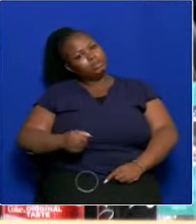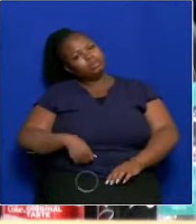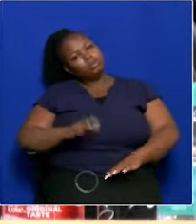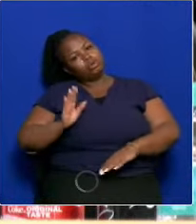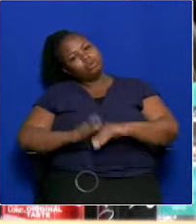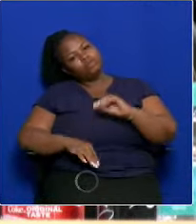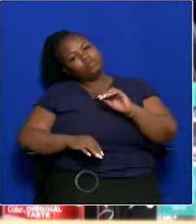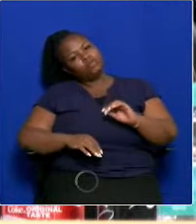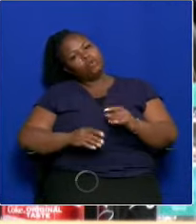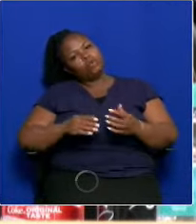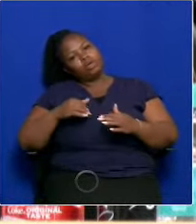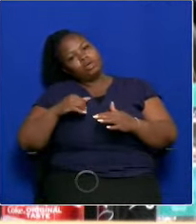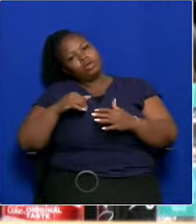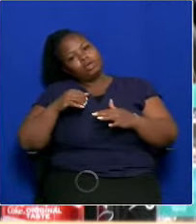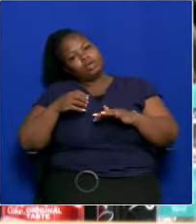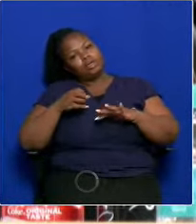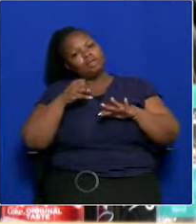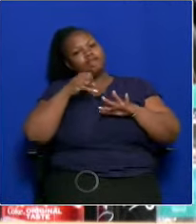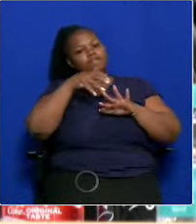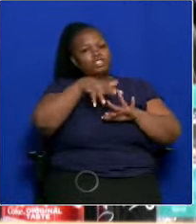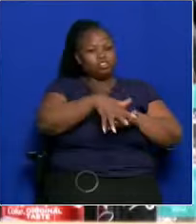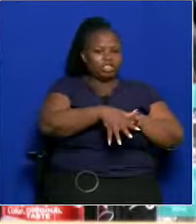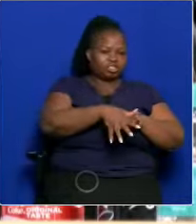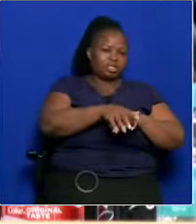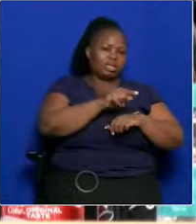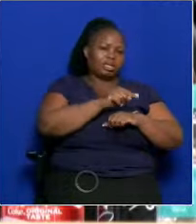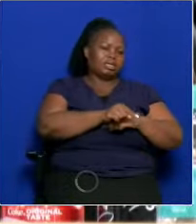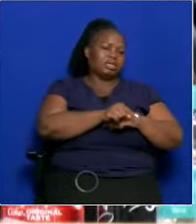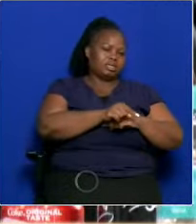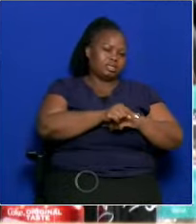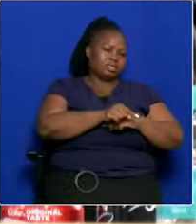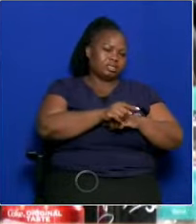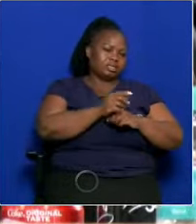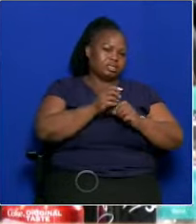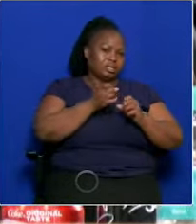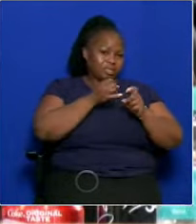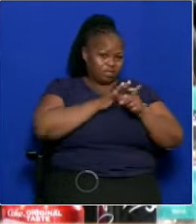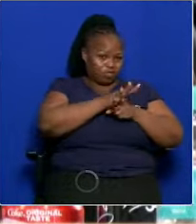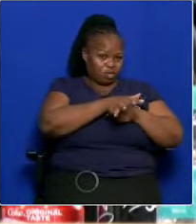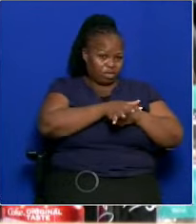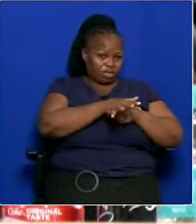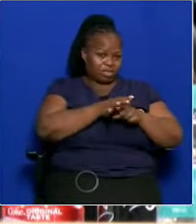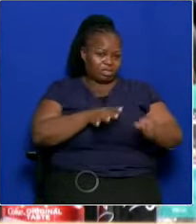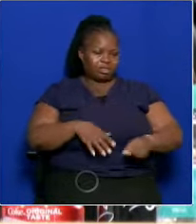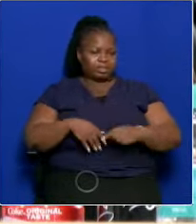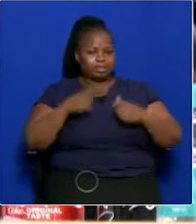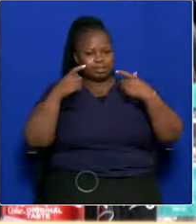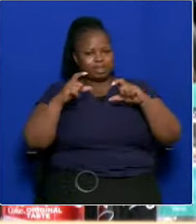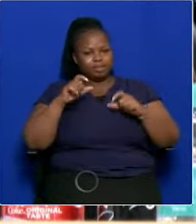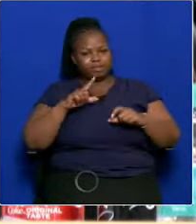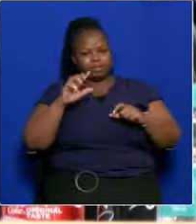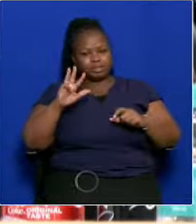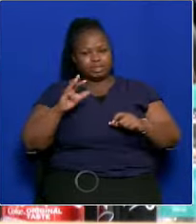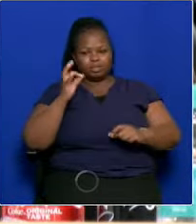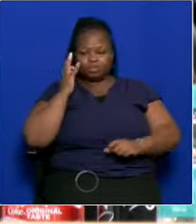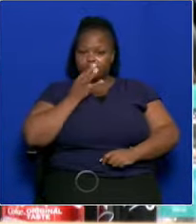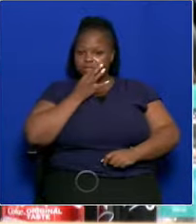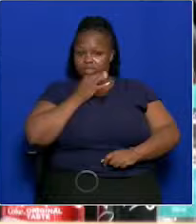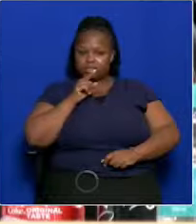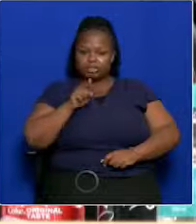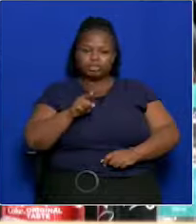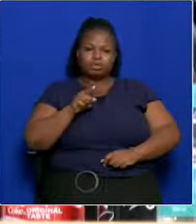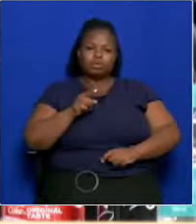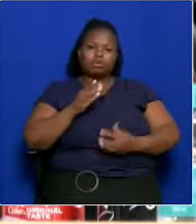infiltration and undue influence. And at paragraph 79, you say the nature of such infiltration is